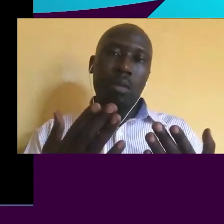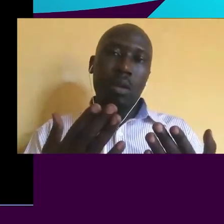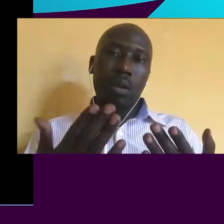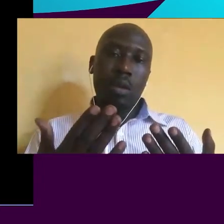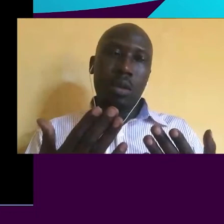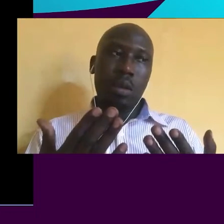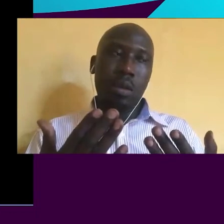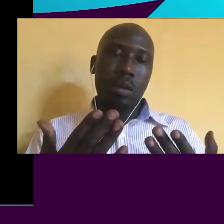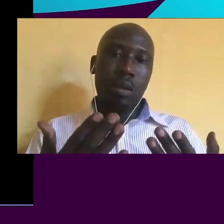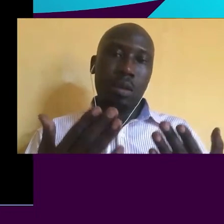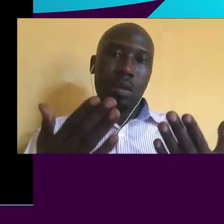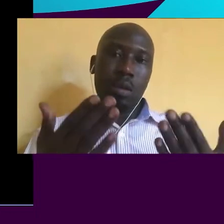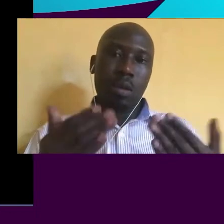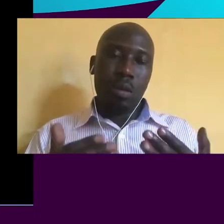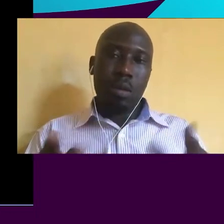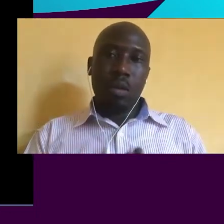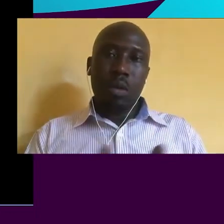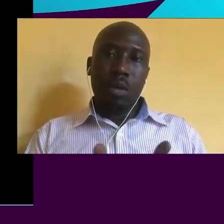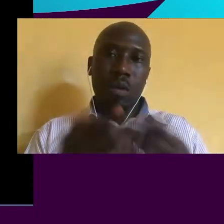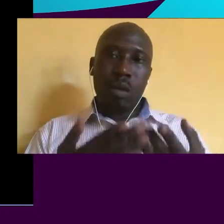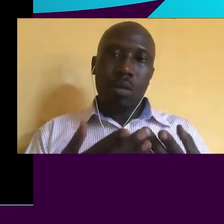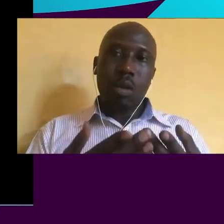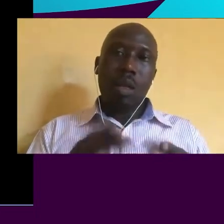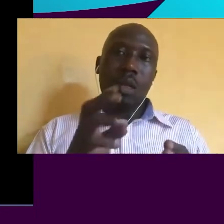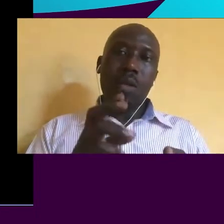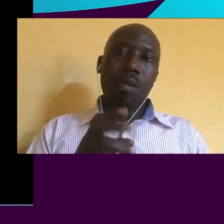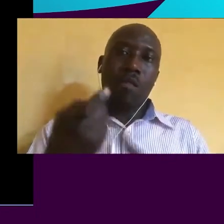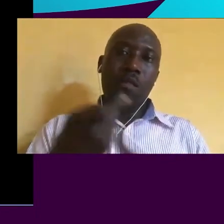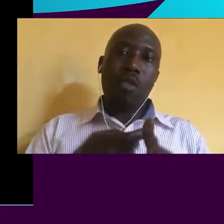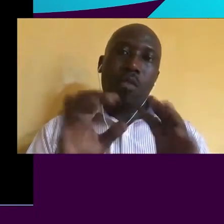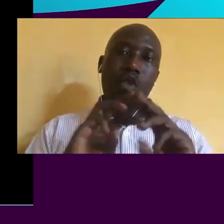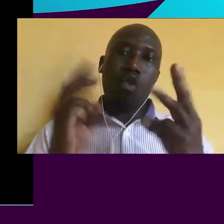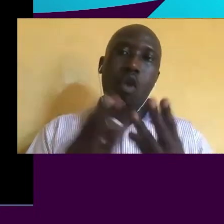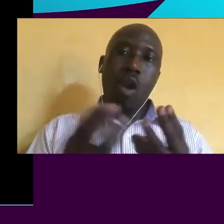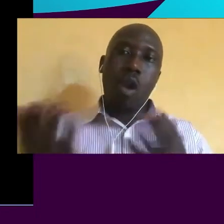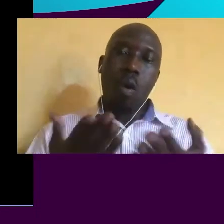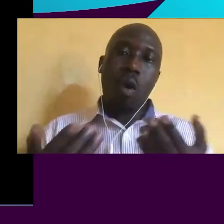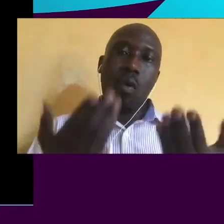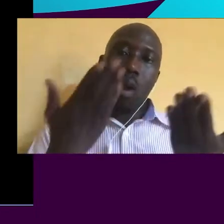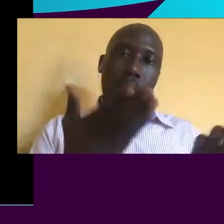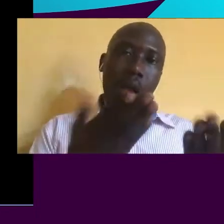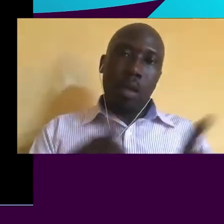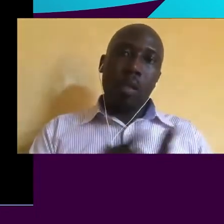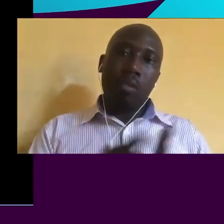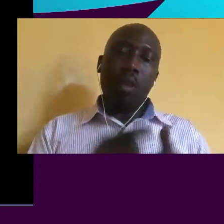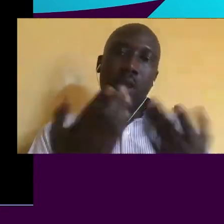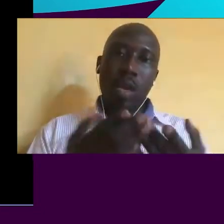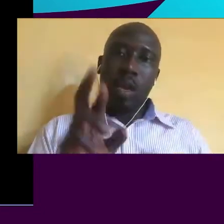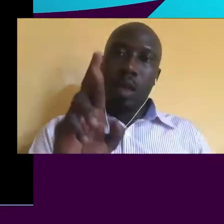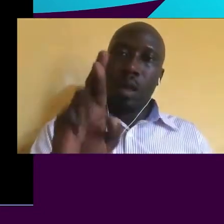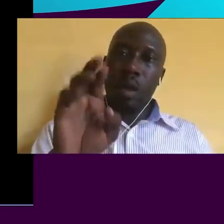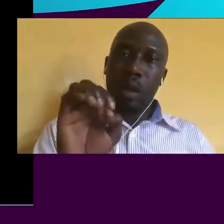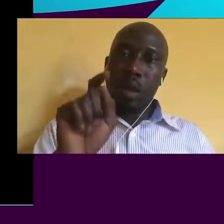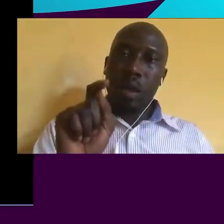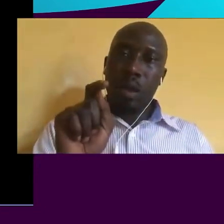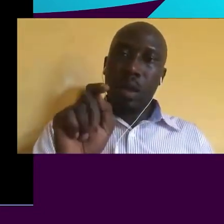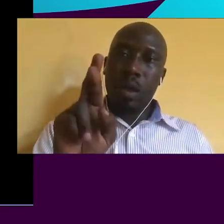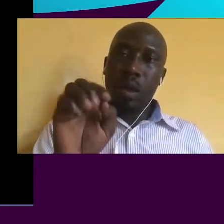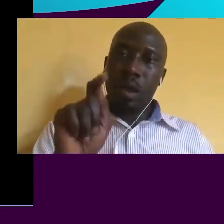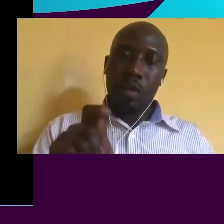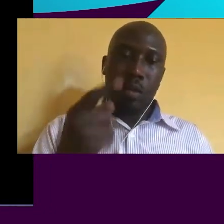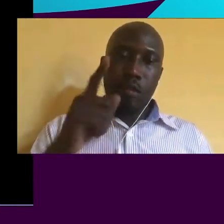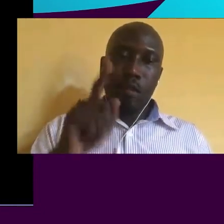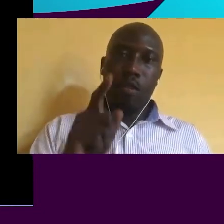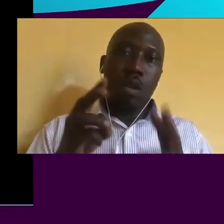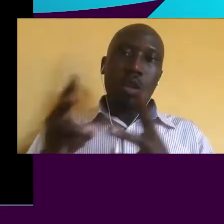Just jumped out of a workshop where we are having a retreat for strategic planning for the next